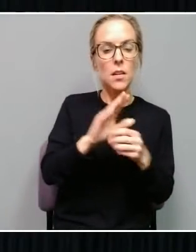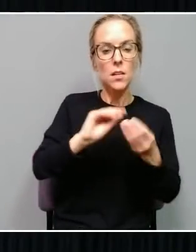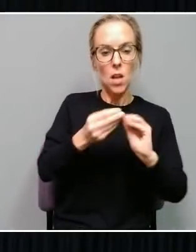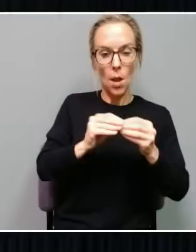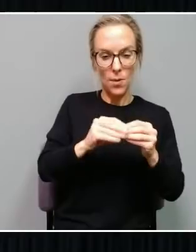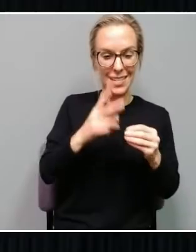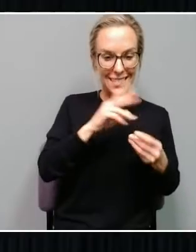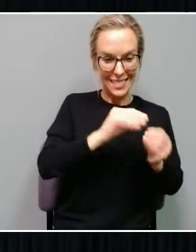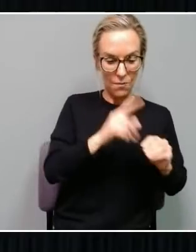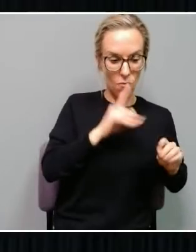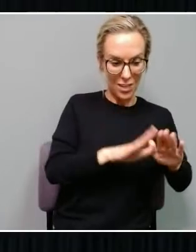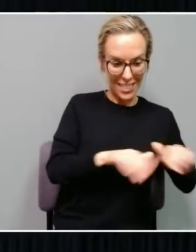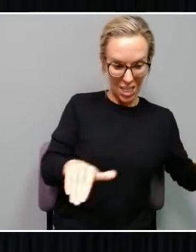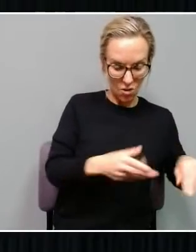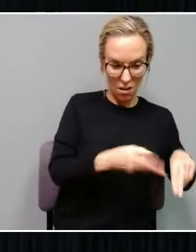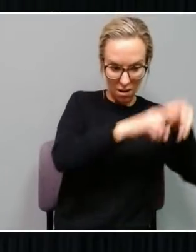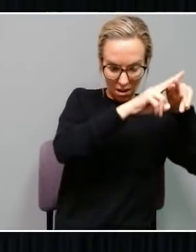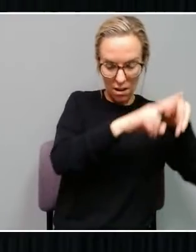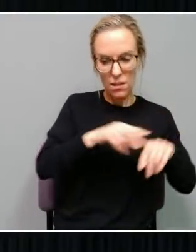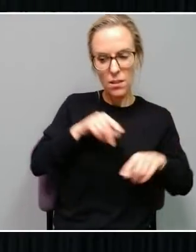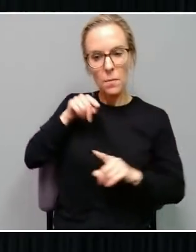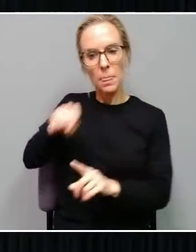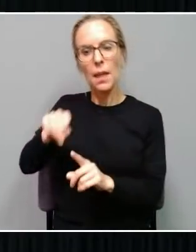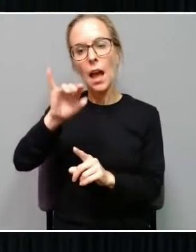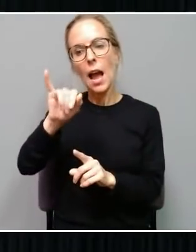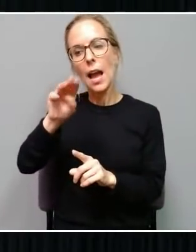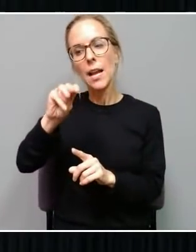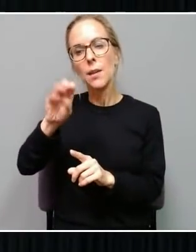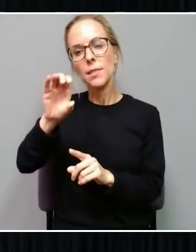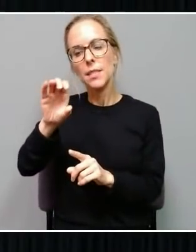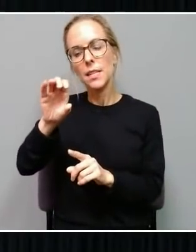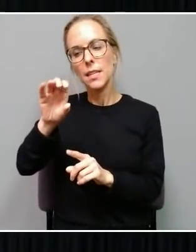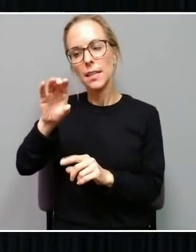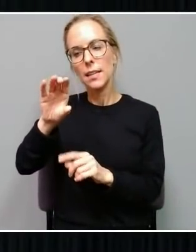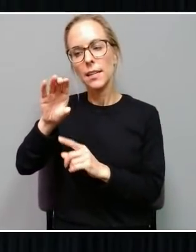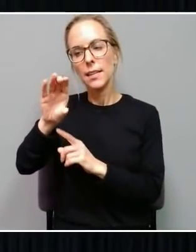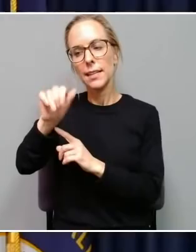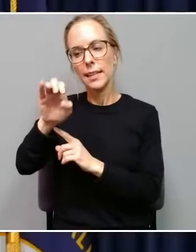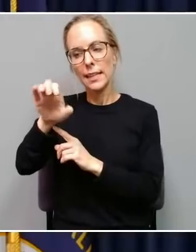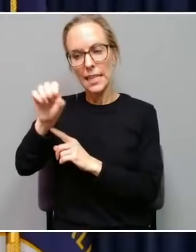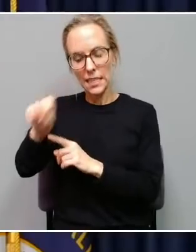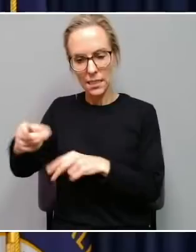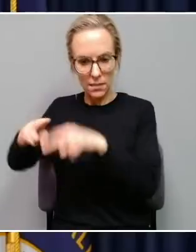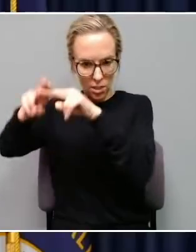an increase of MIS-C cases at this point? Thank you.